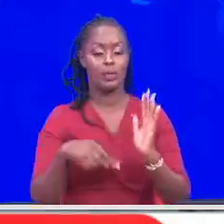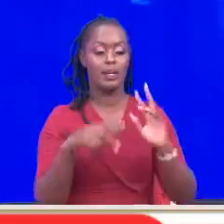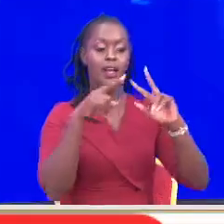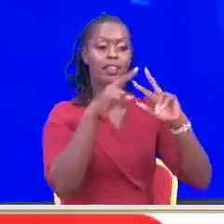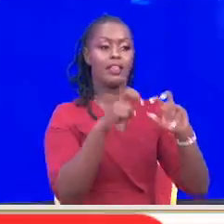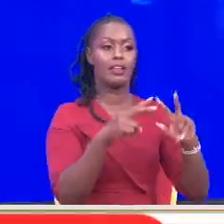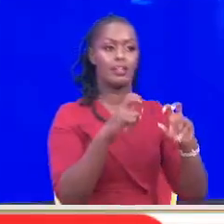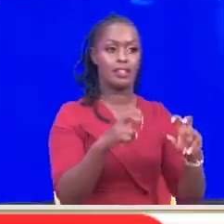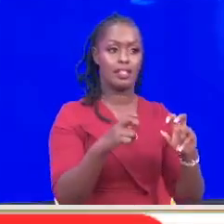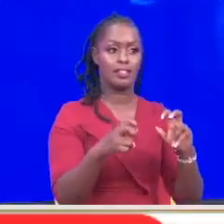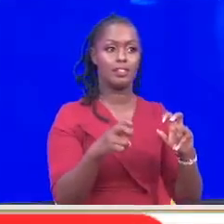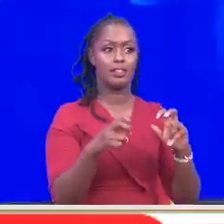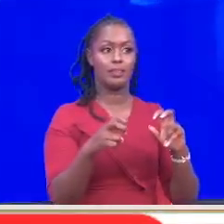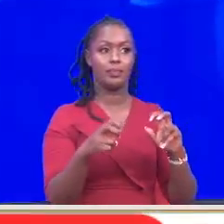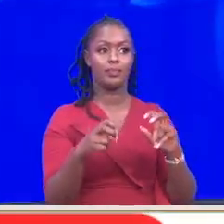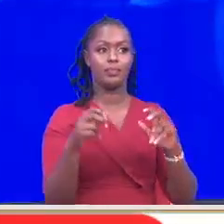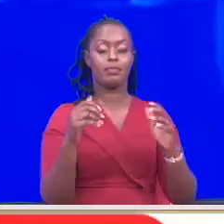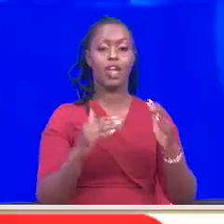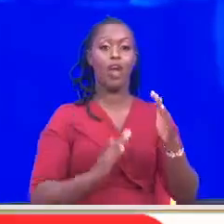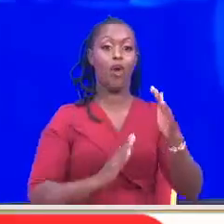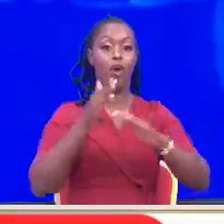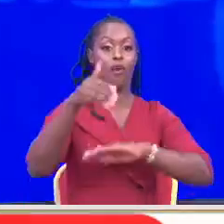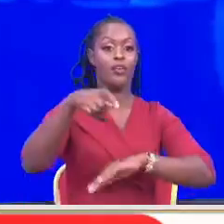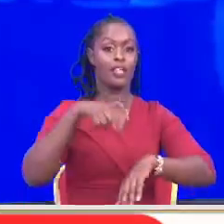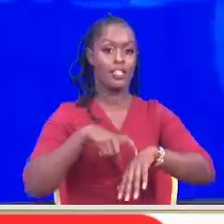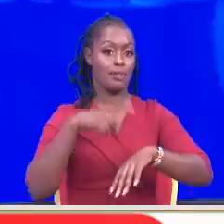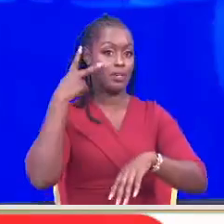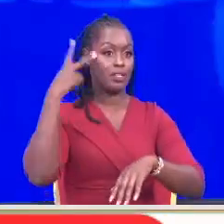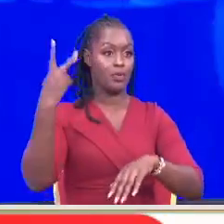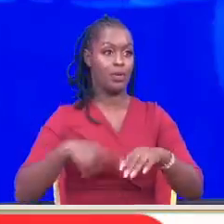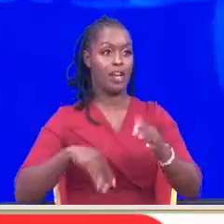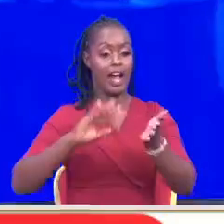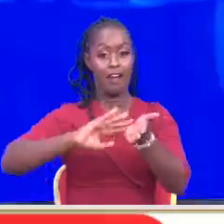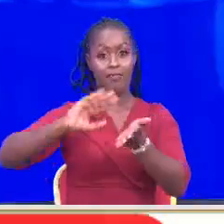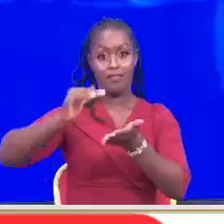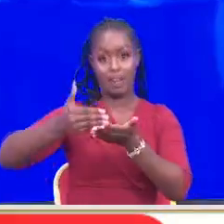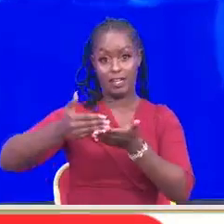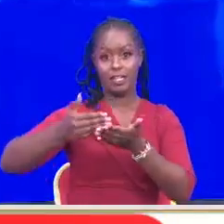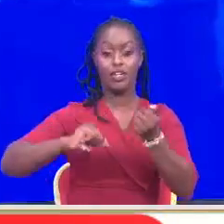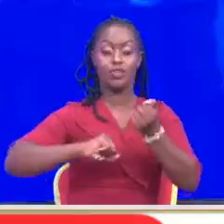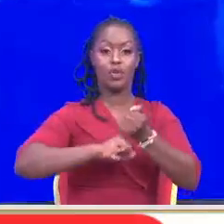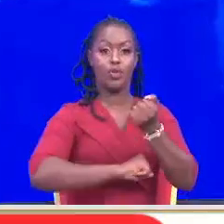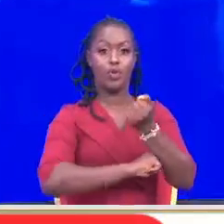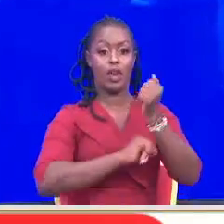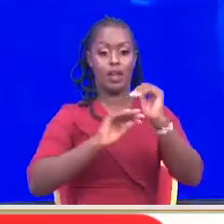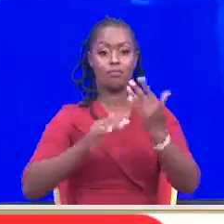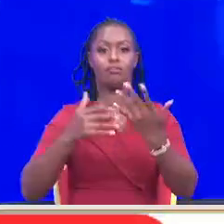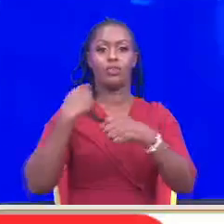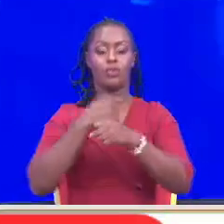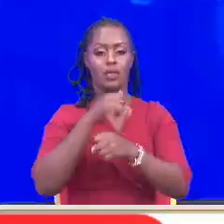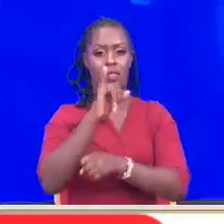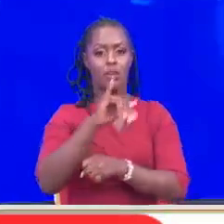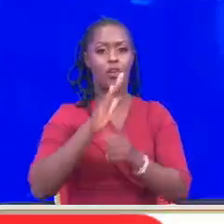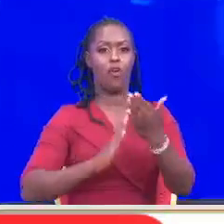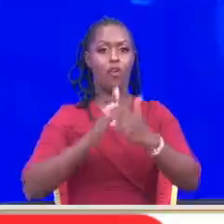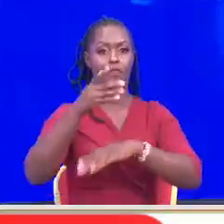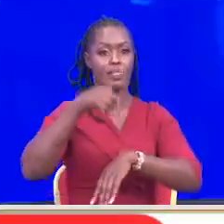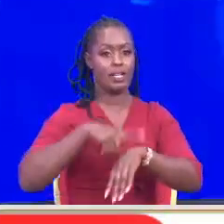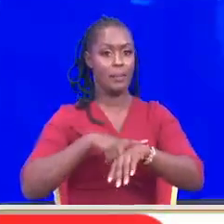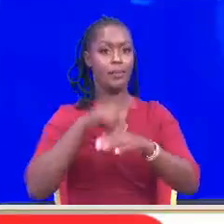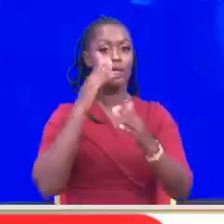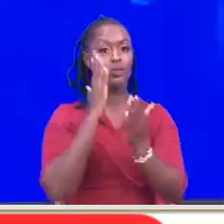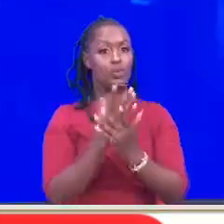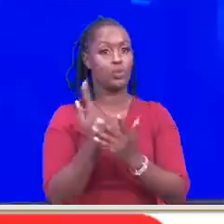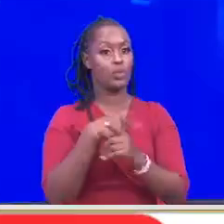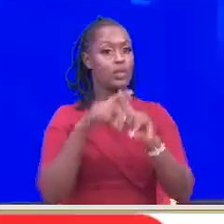funding. Over time, we have seen donor funding is dwindling over time, and it's important for us to appreciate that donors,